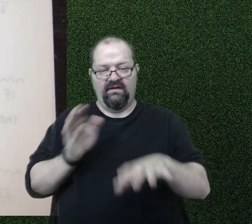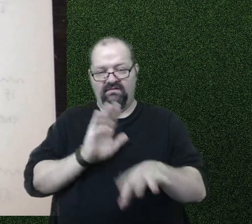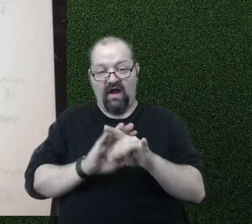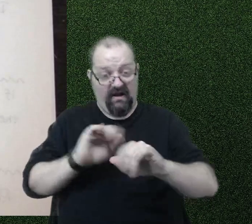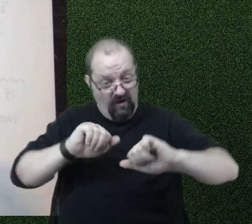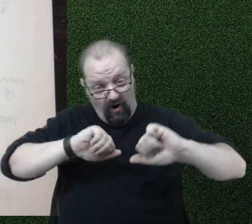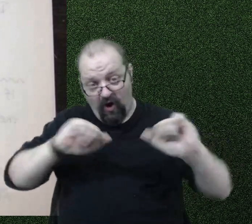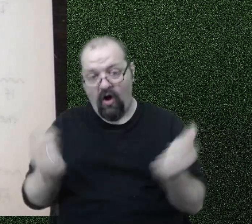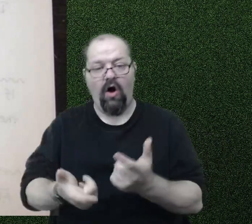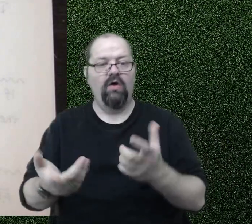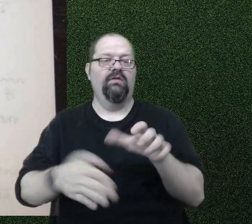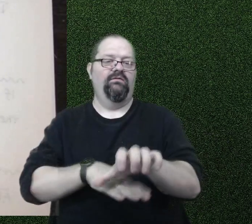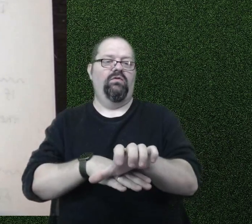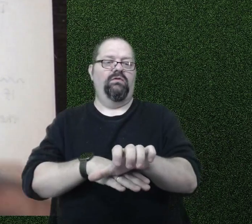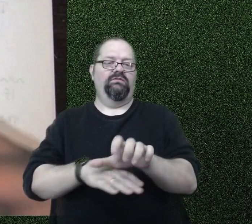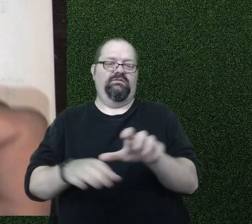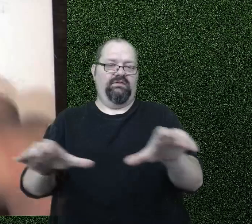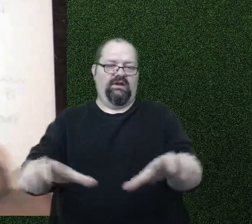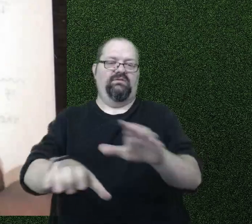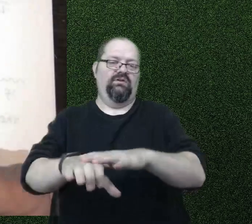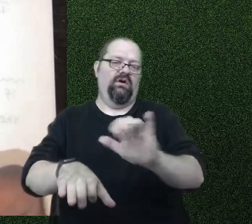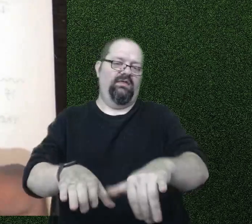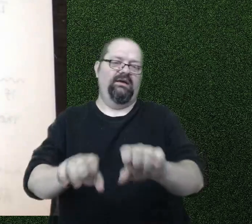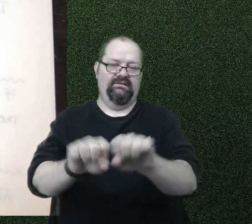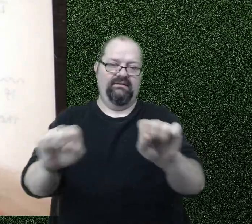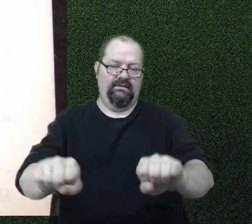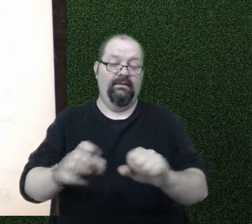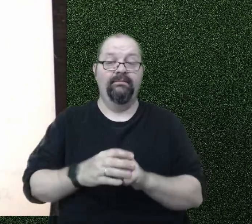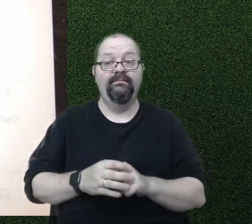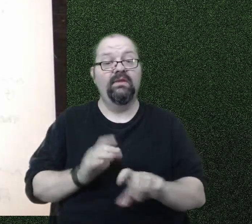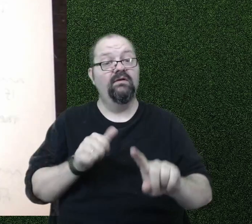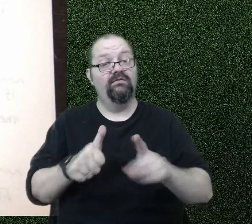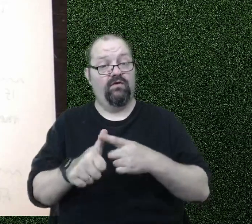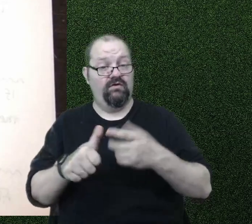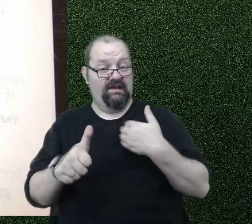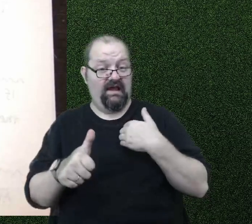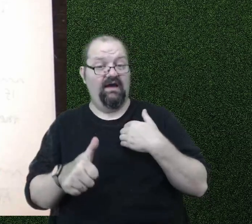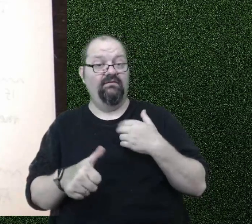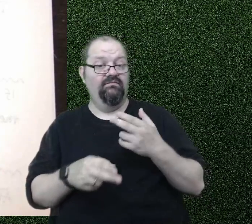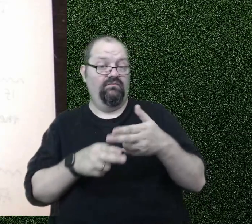on this system. Well, first of all, I've got my weight.